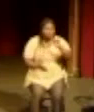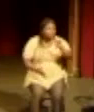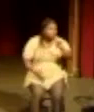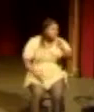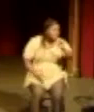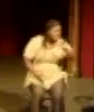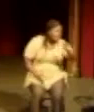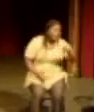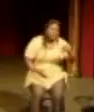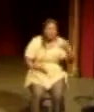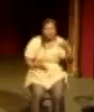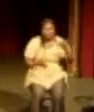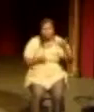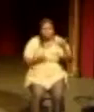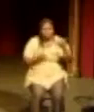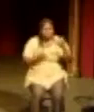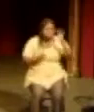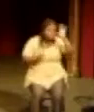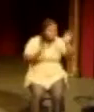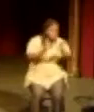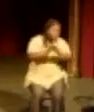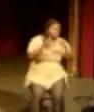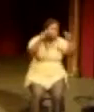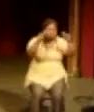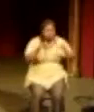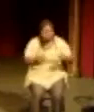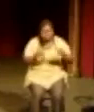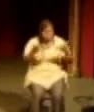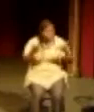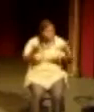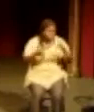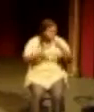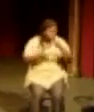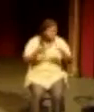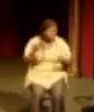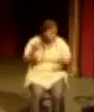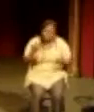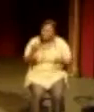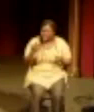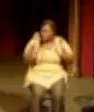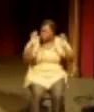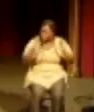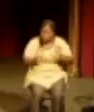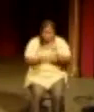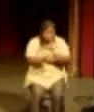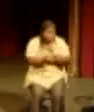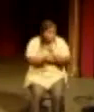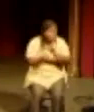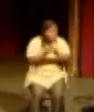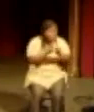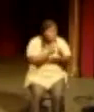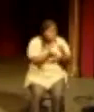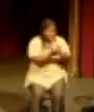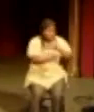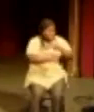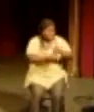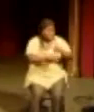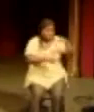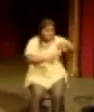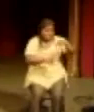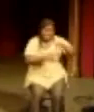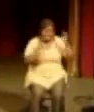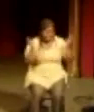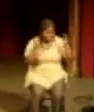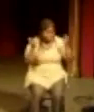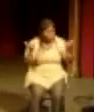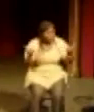wraps, billboards. They do all of that, and they do it at a very high level, and they also make this convocation pretty interesting, hopefully.